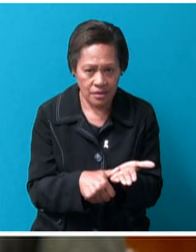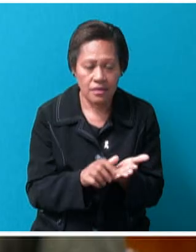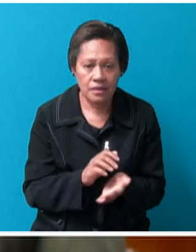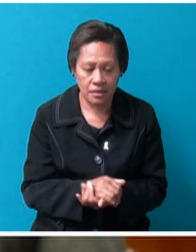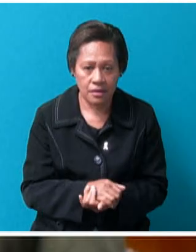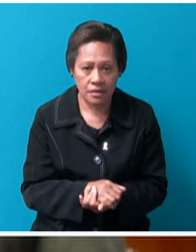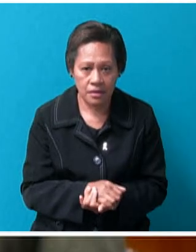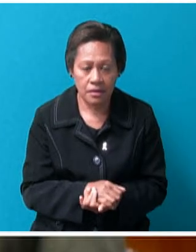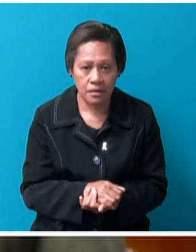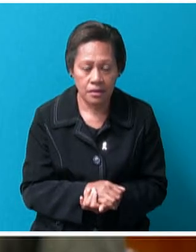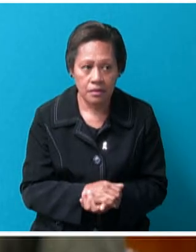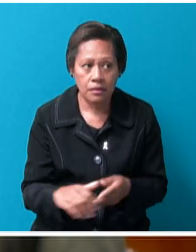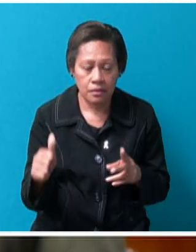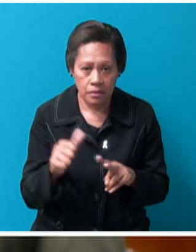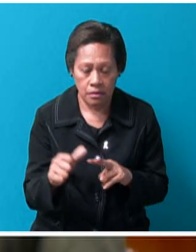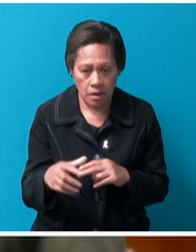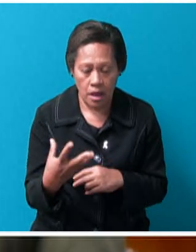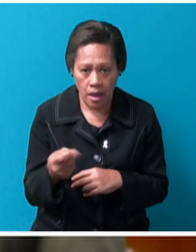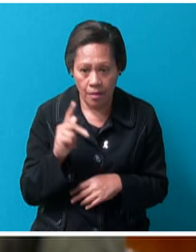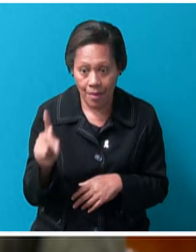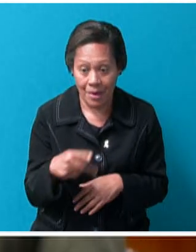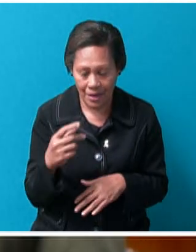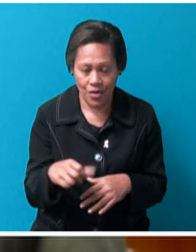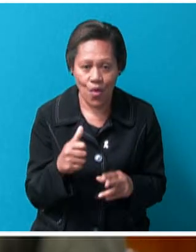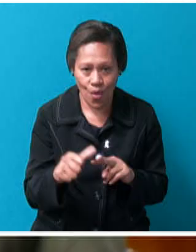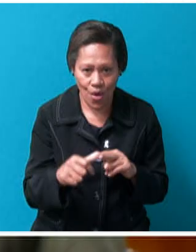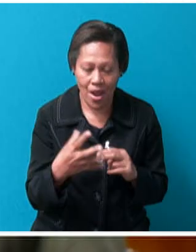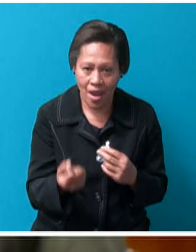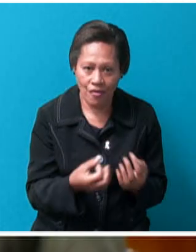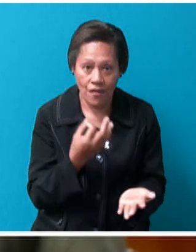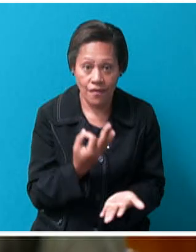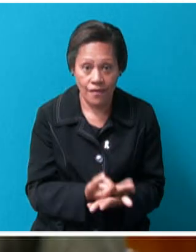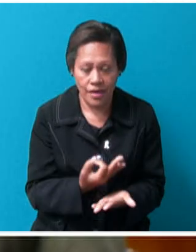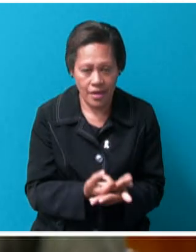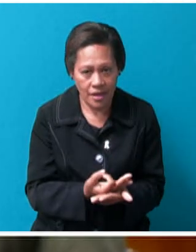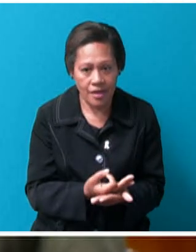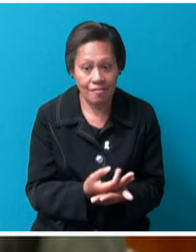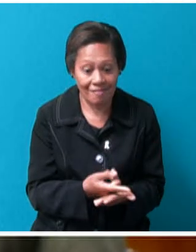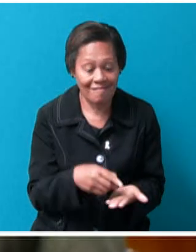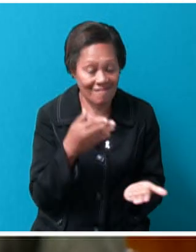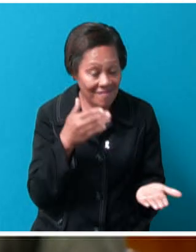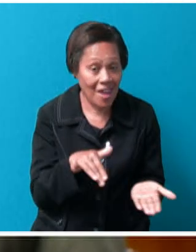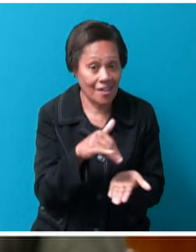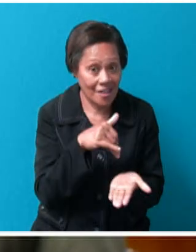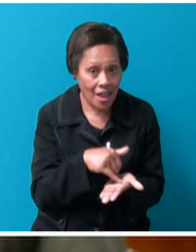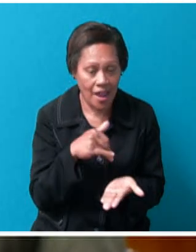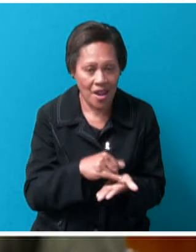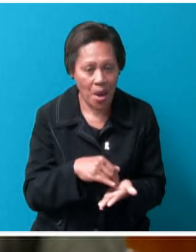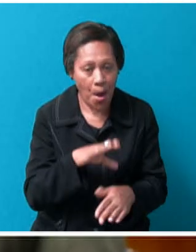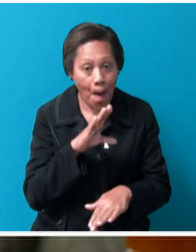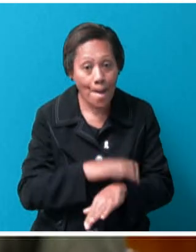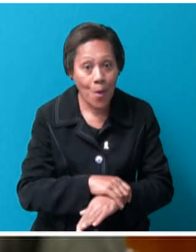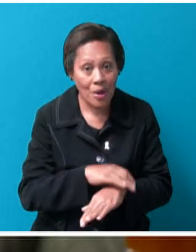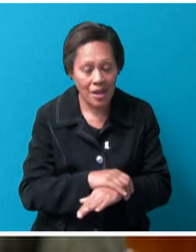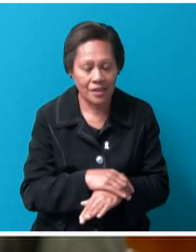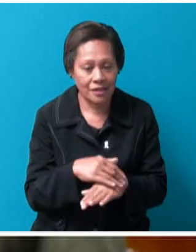Applicants are then required to pay the prescribed fee at the designated revenue collector's office from the Fiji Police Force headquarters and